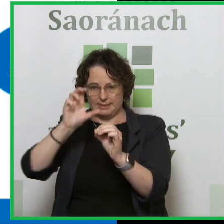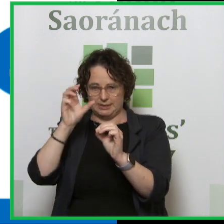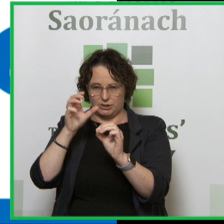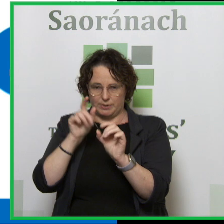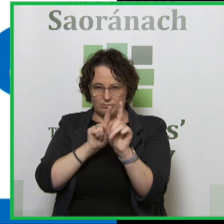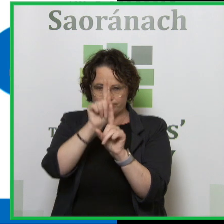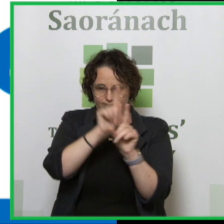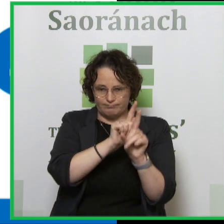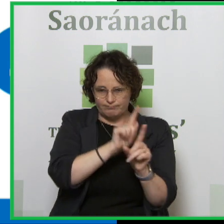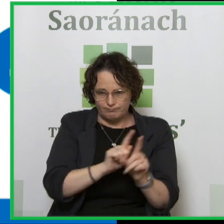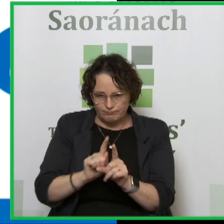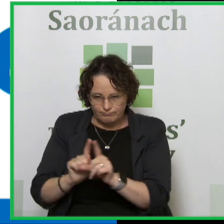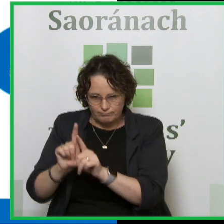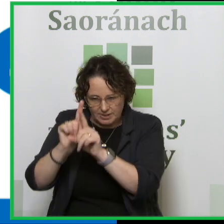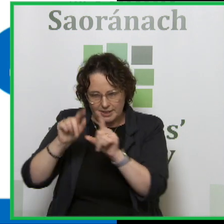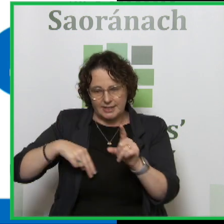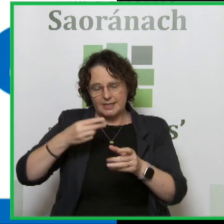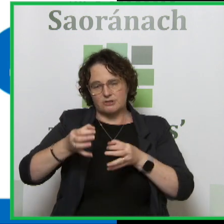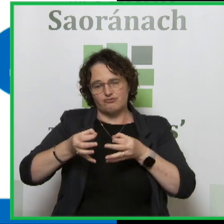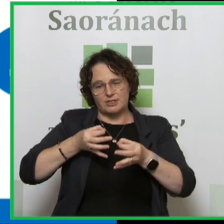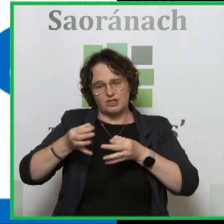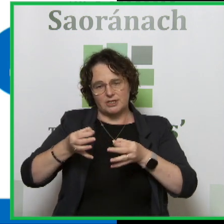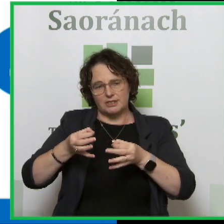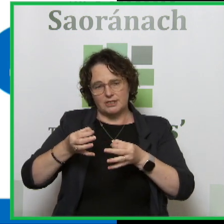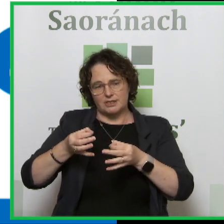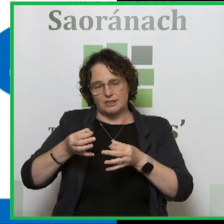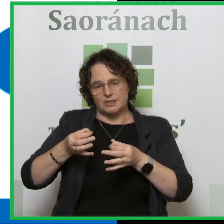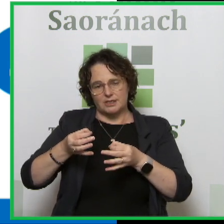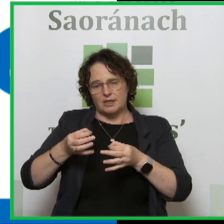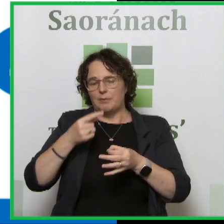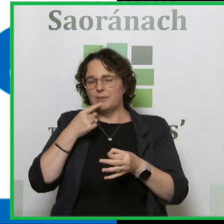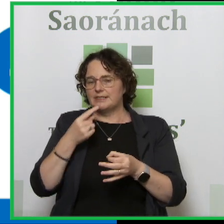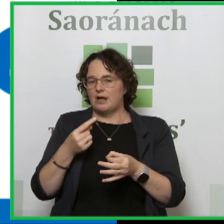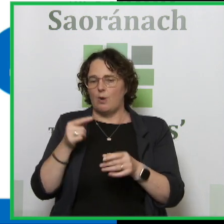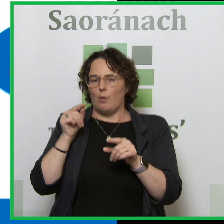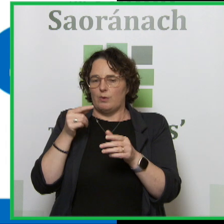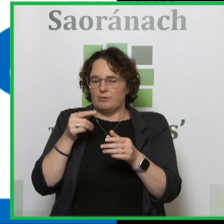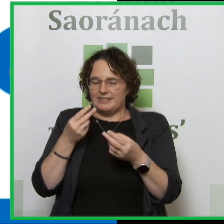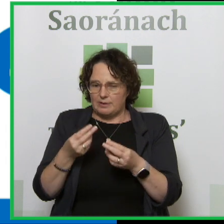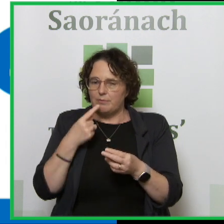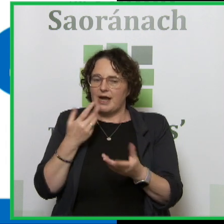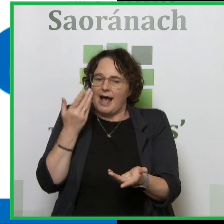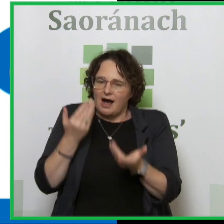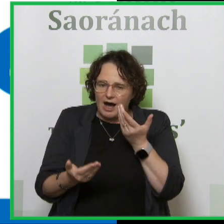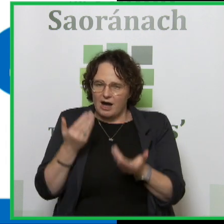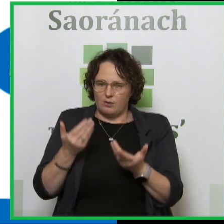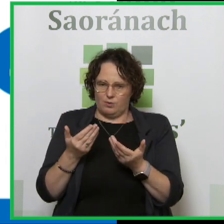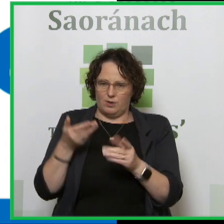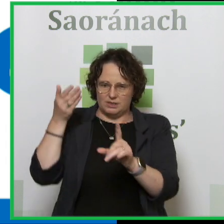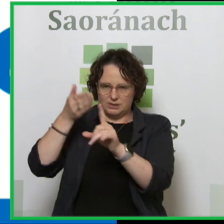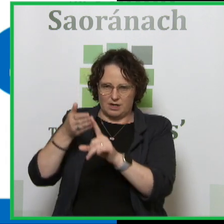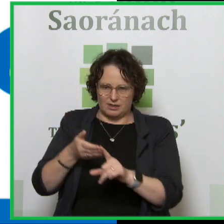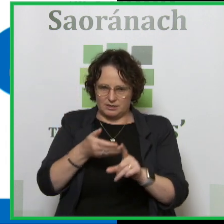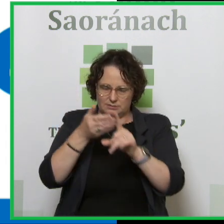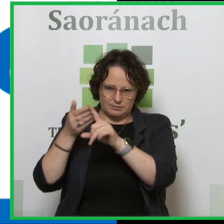in the next strategy. But it is not that we need to target them, it is how we target them that is important. All